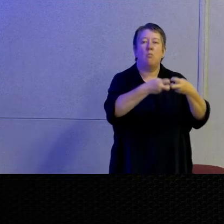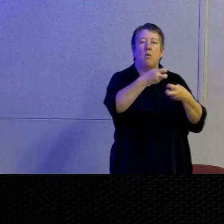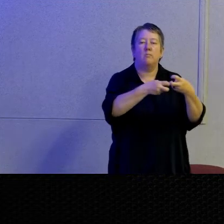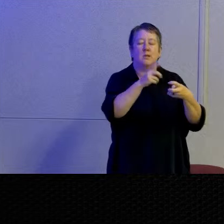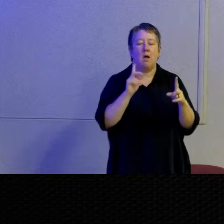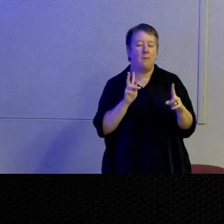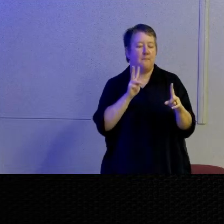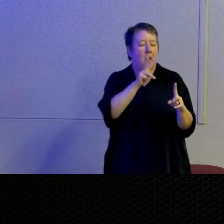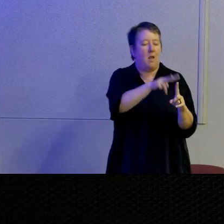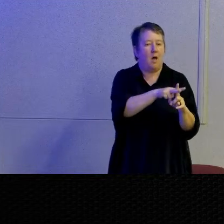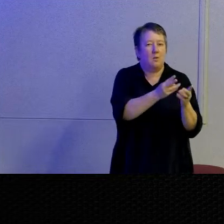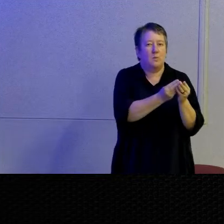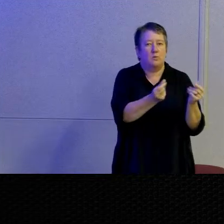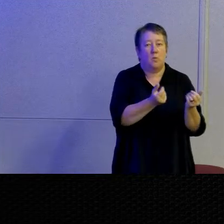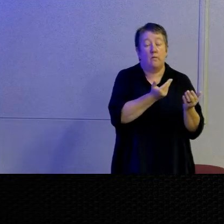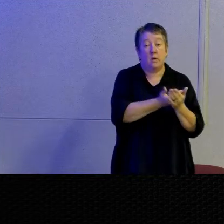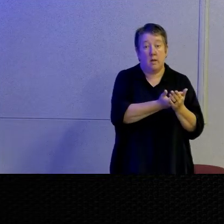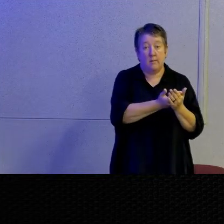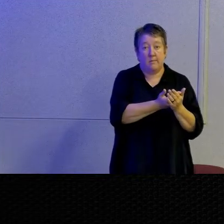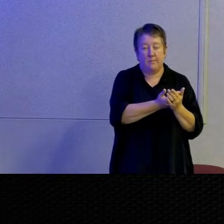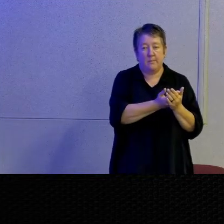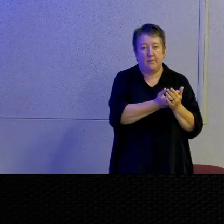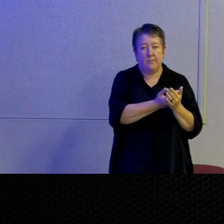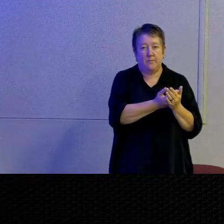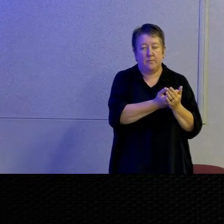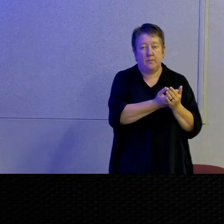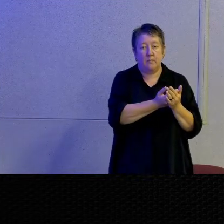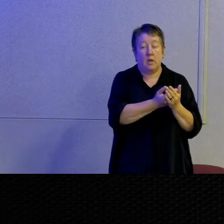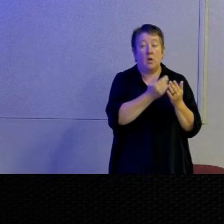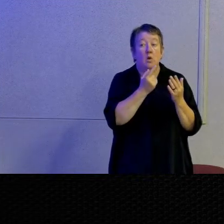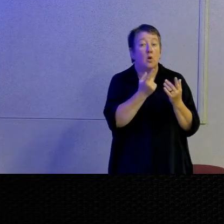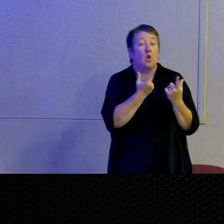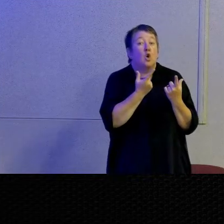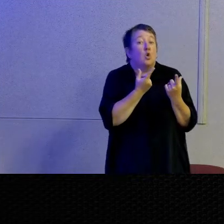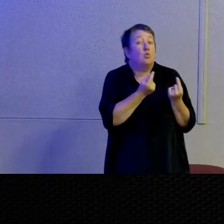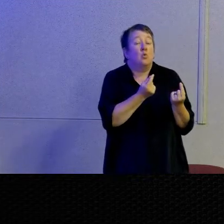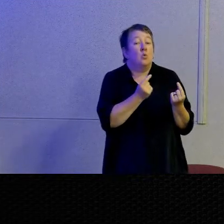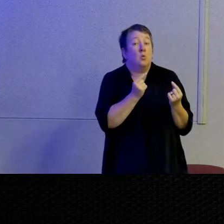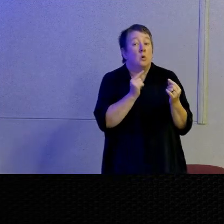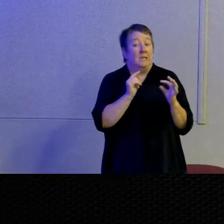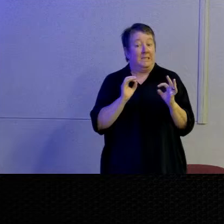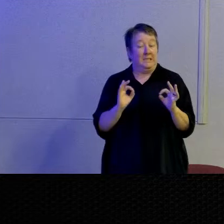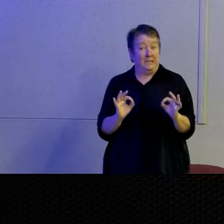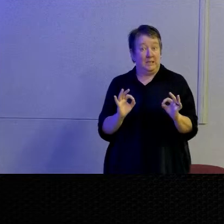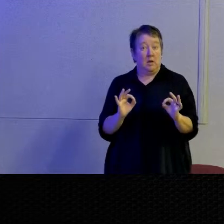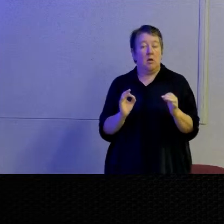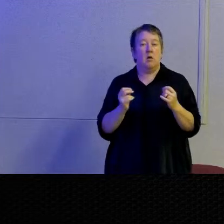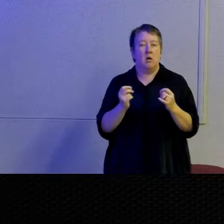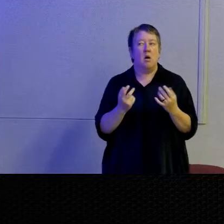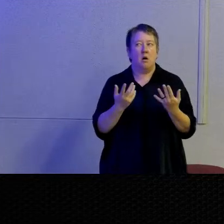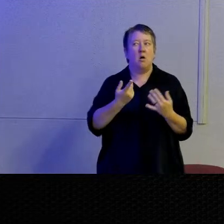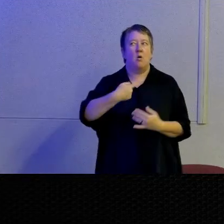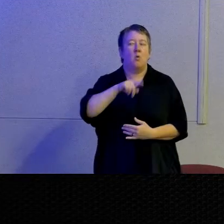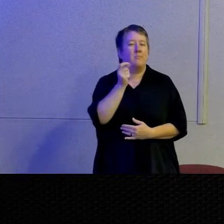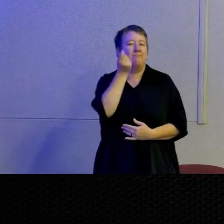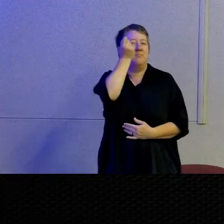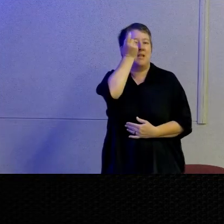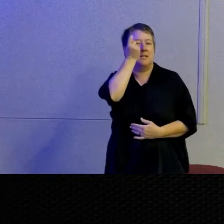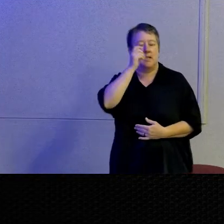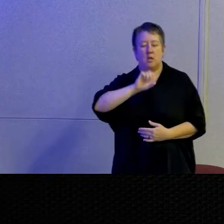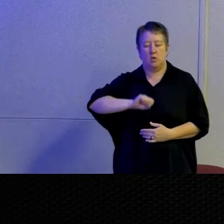and problems. And in doing so, we understand that South Africa is not in an